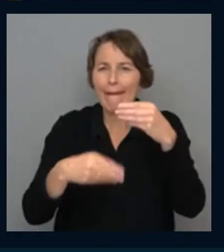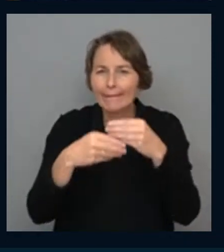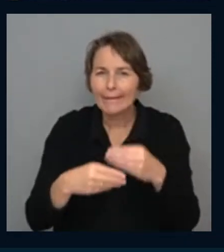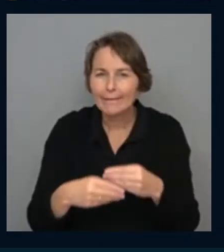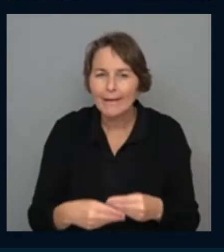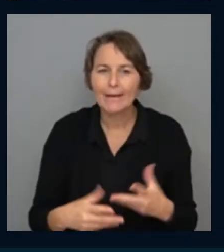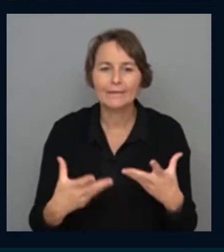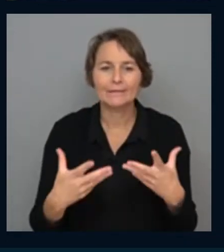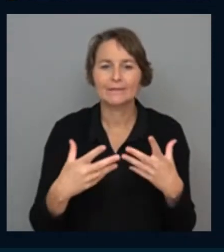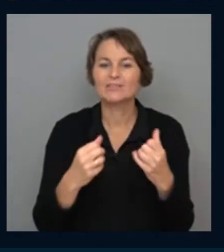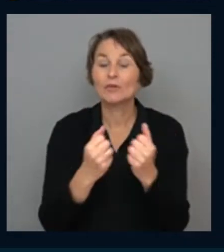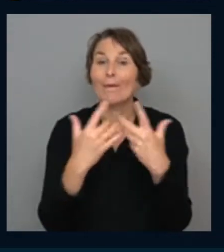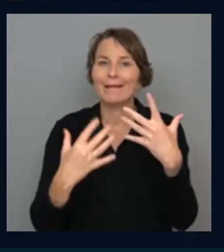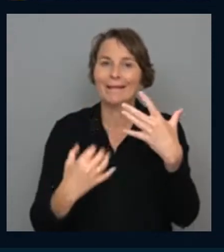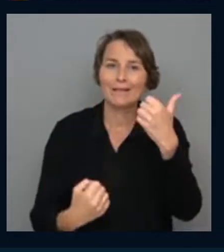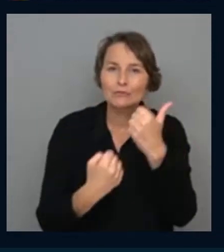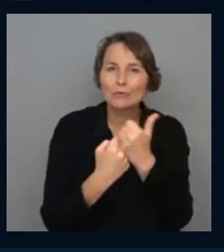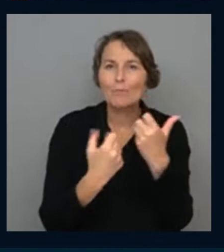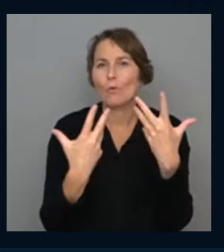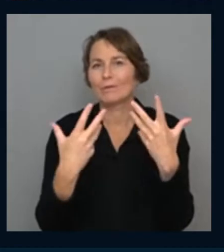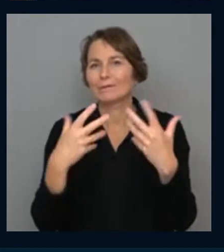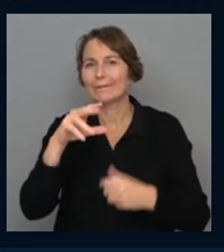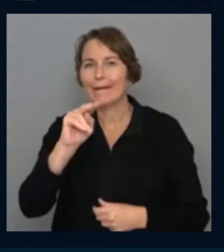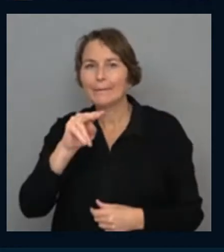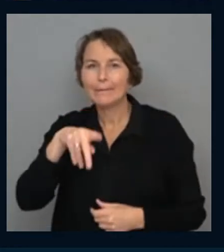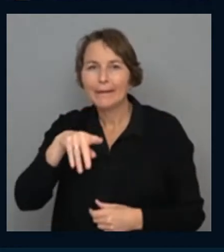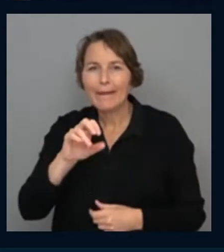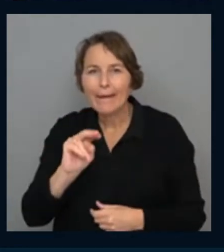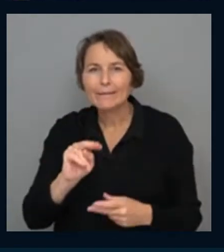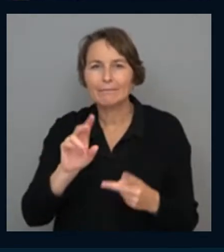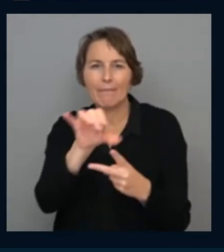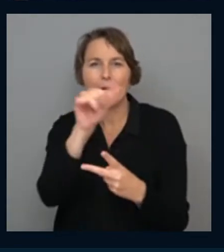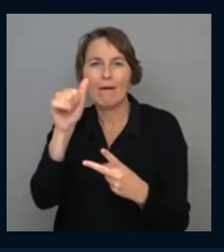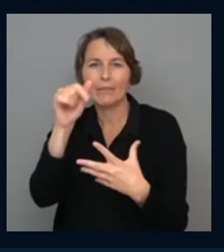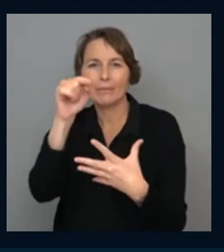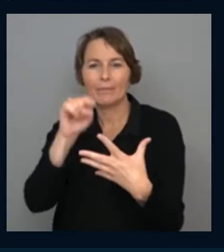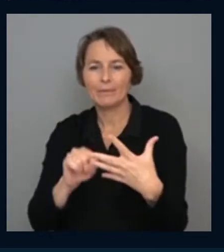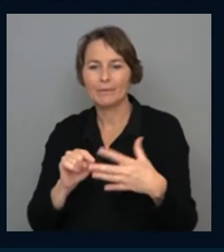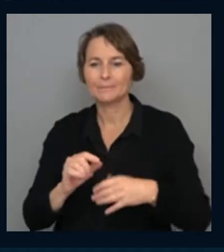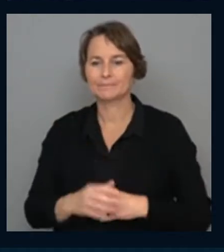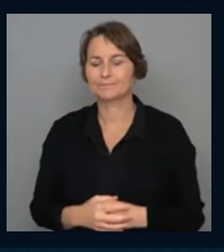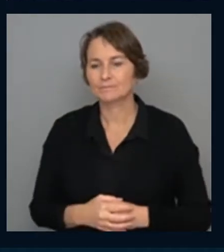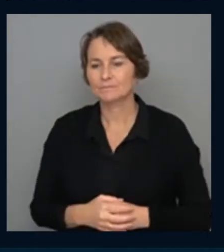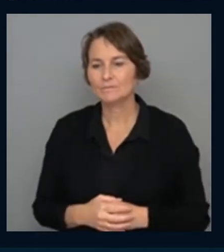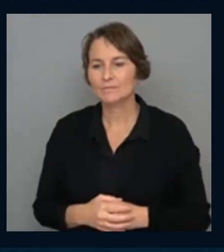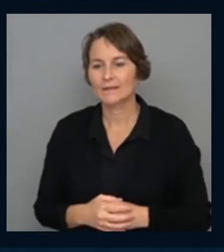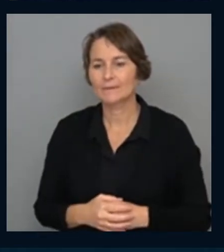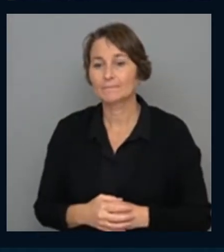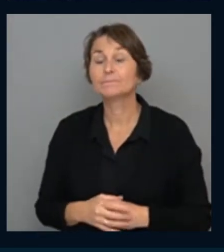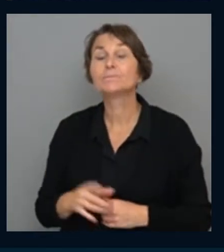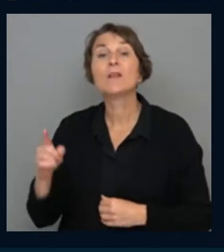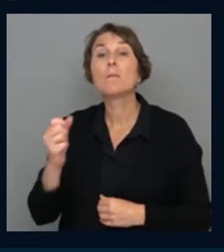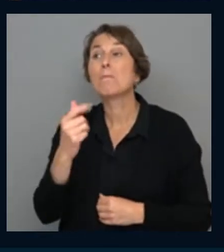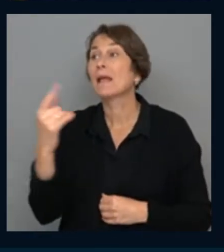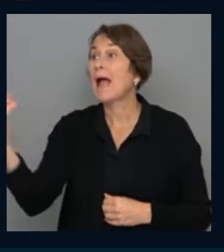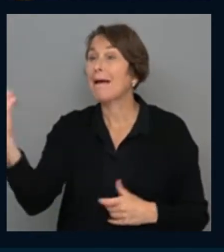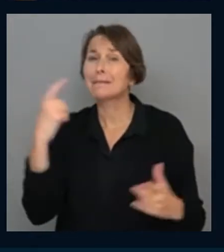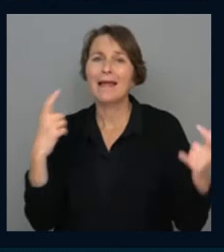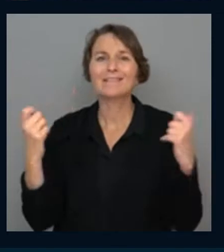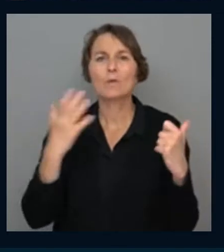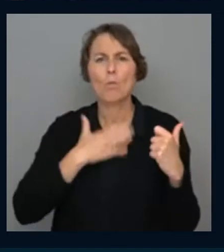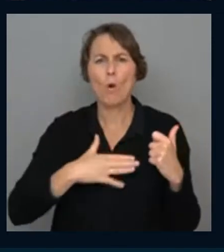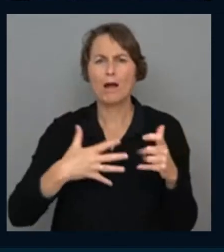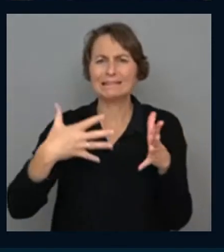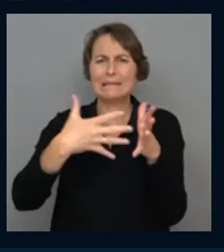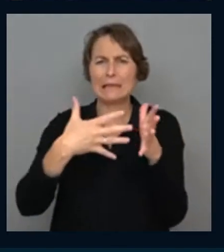things like NPM and Maven as well. Then we have Azure Test Plans. And we always get asked, I want to test my code. I want to test early and often. We have a